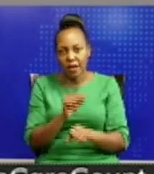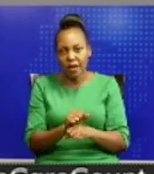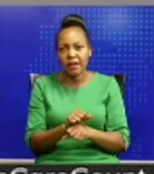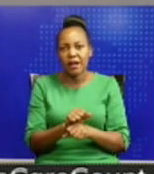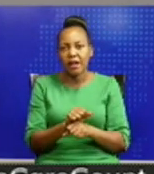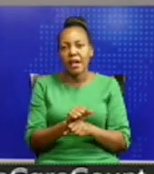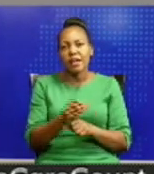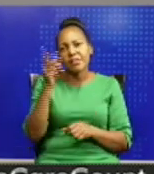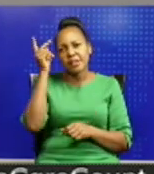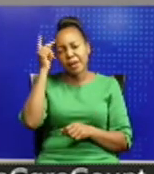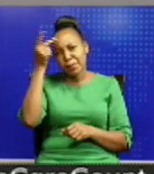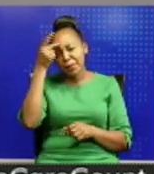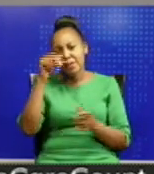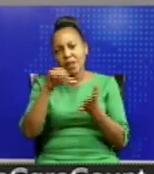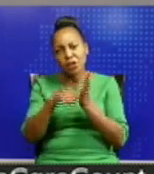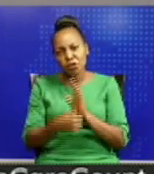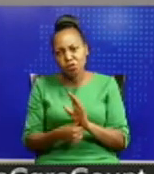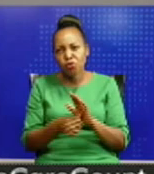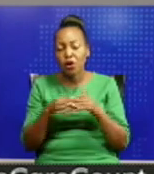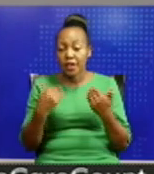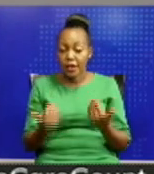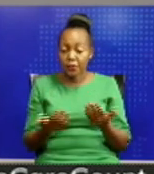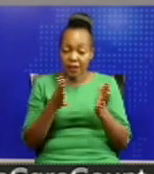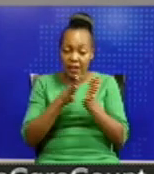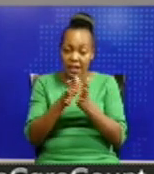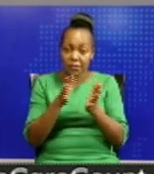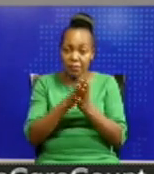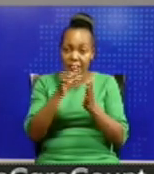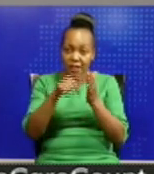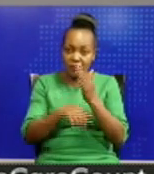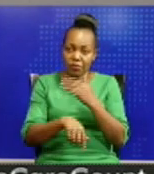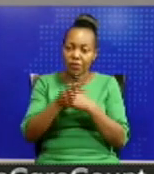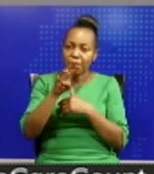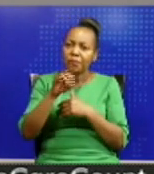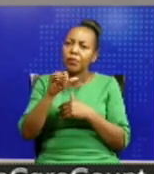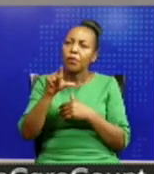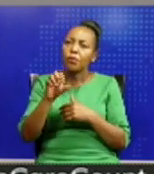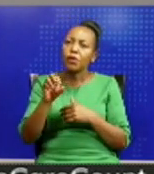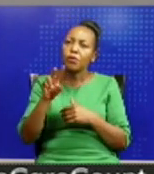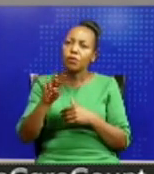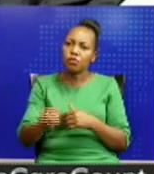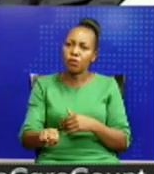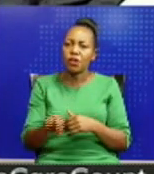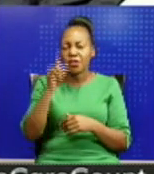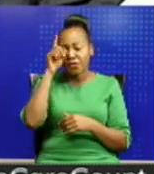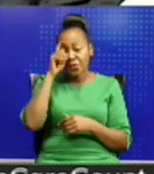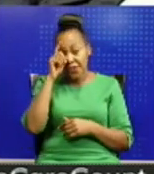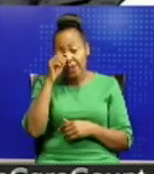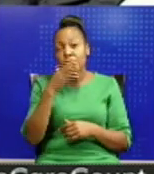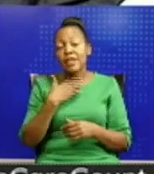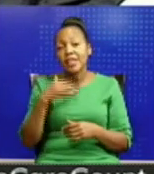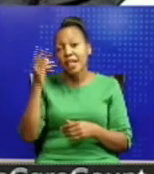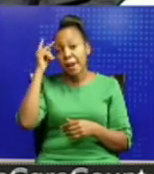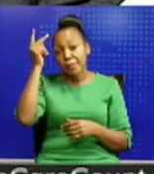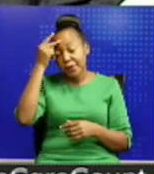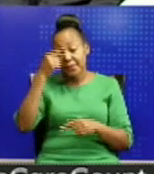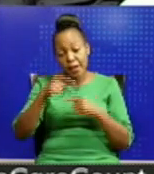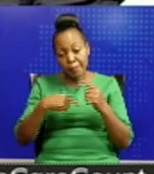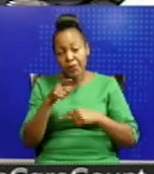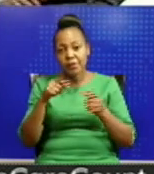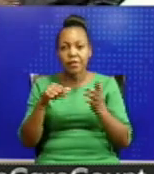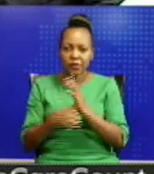policy issue? That is something that is going to be expanded more by Wilson Sanyonyi. Wilson, does it merit attention as a policy issue?